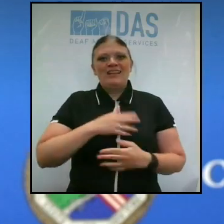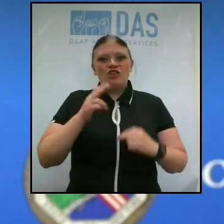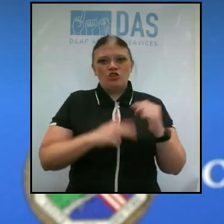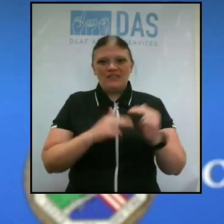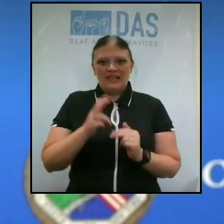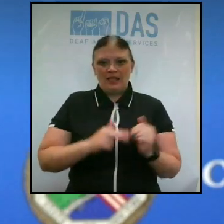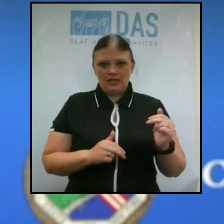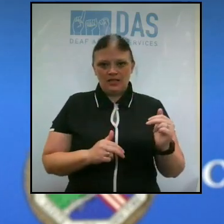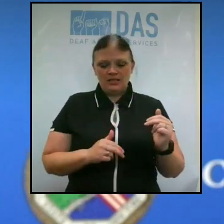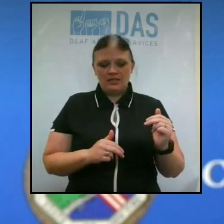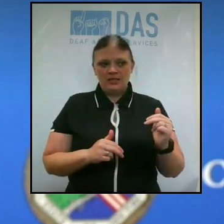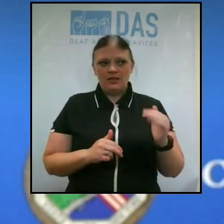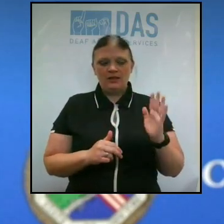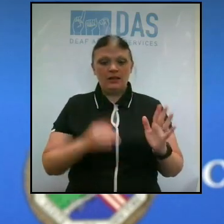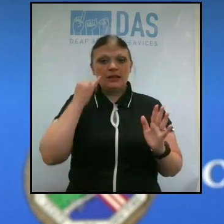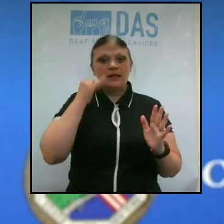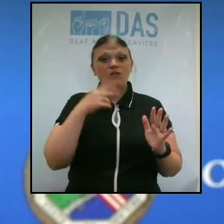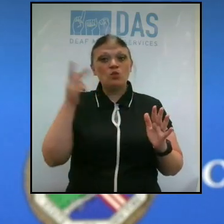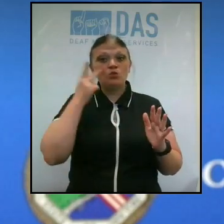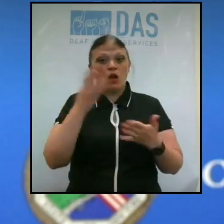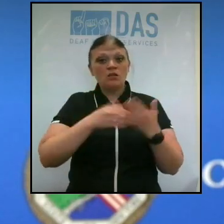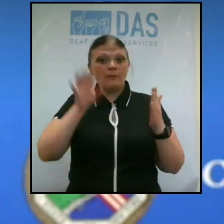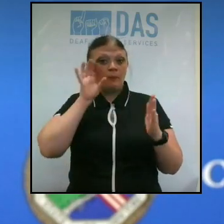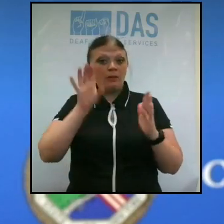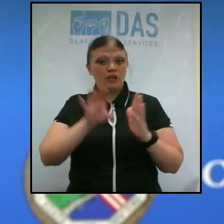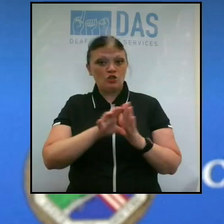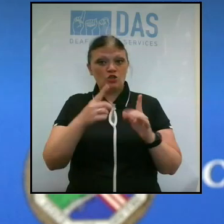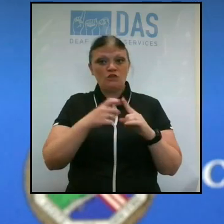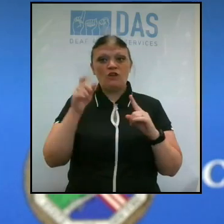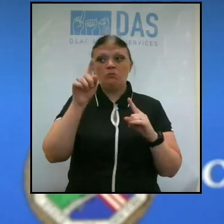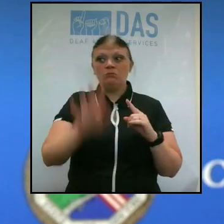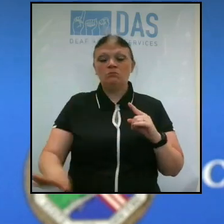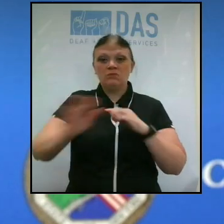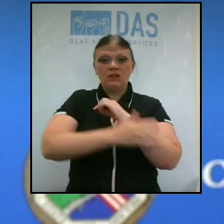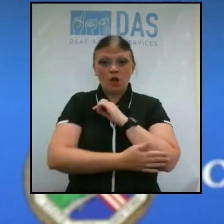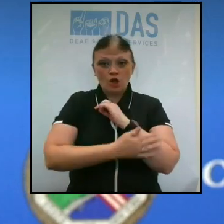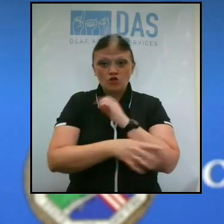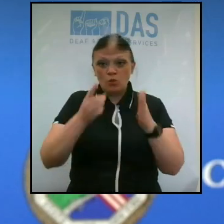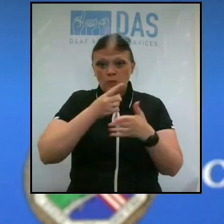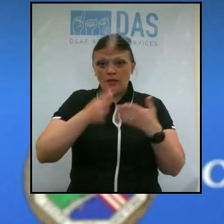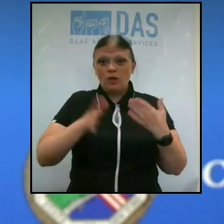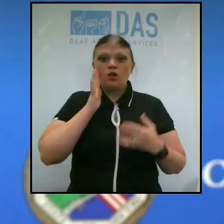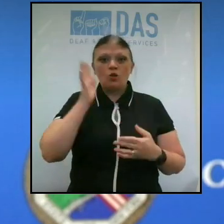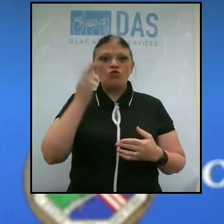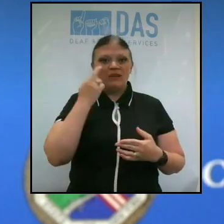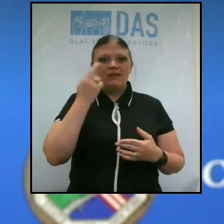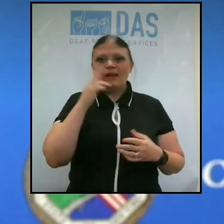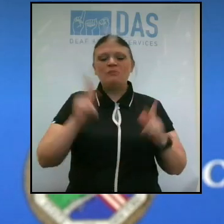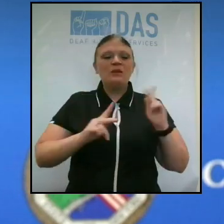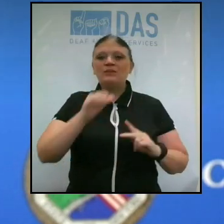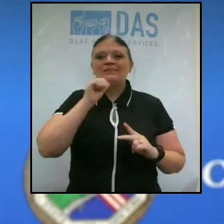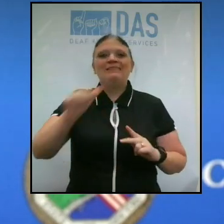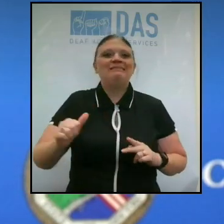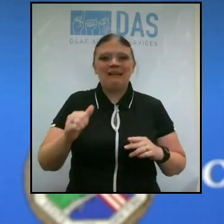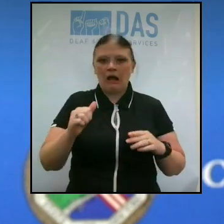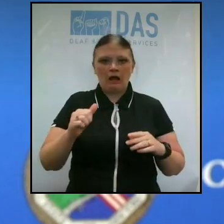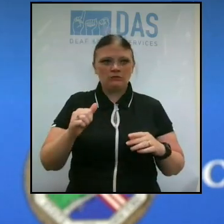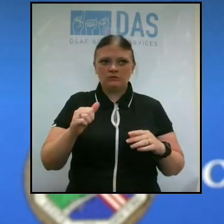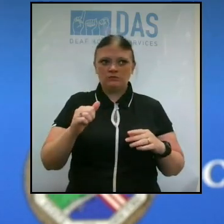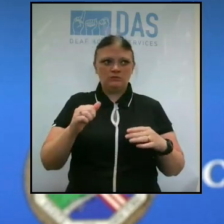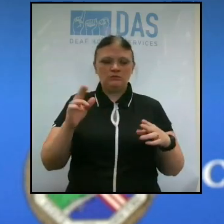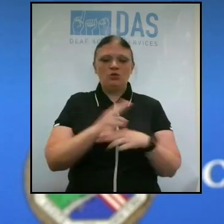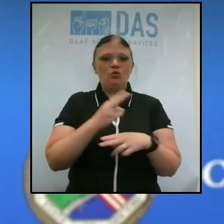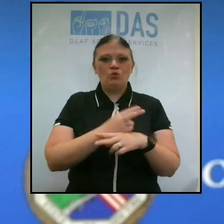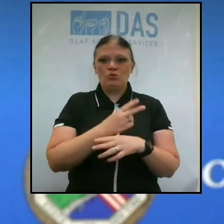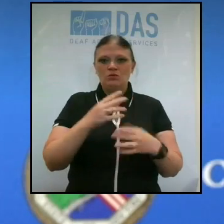and if you saw some of the pictures from elsewhere across the country this weekend, you'll realize people did not practice safe social distancing. And